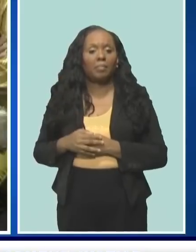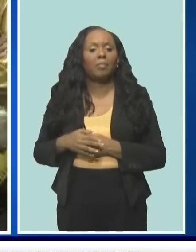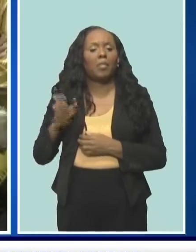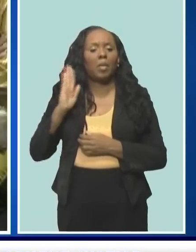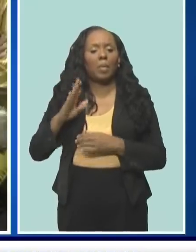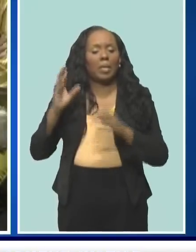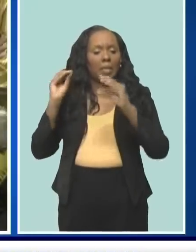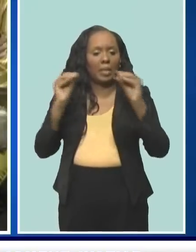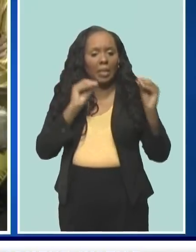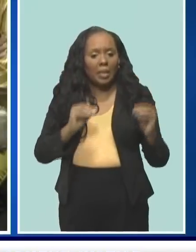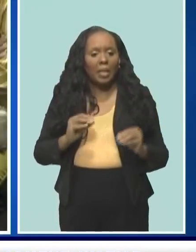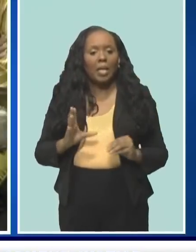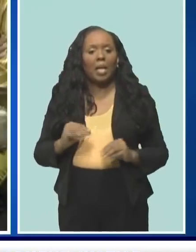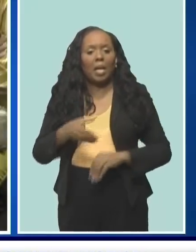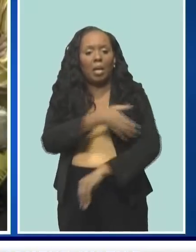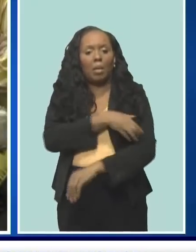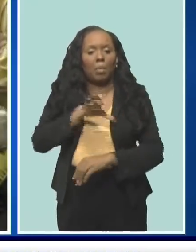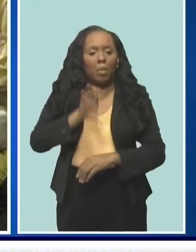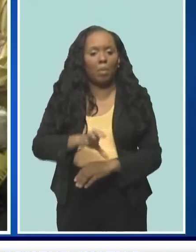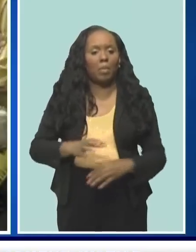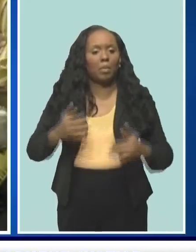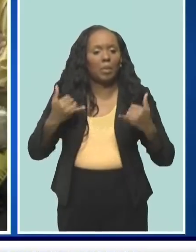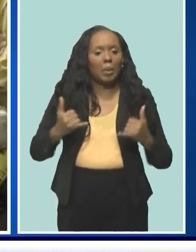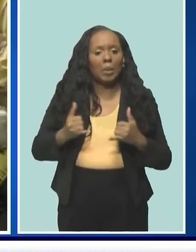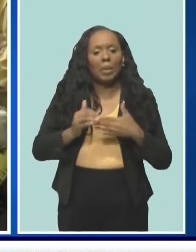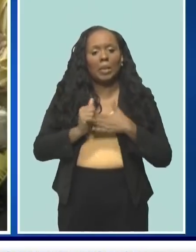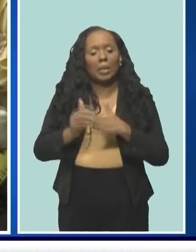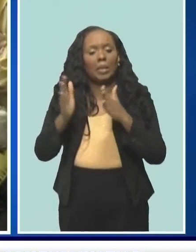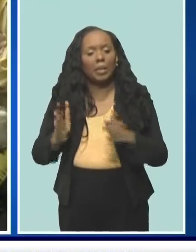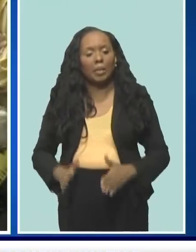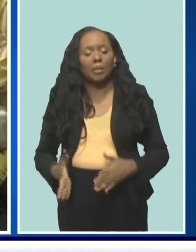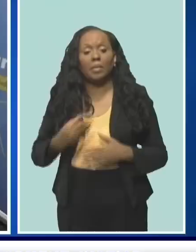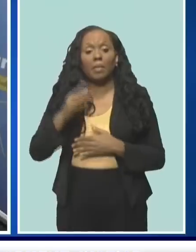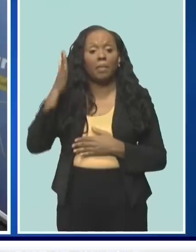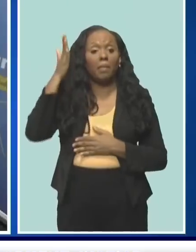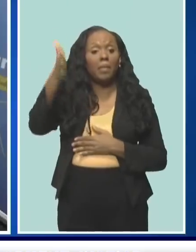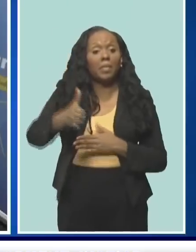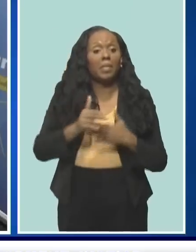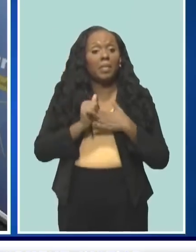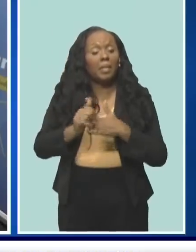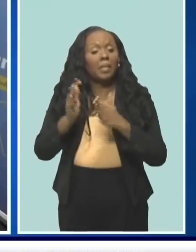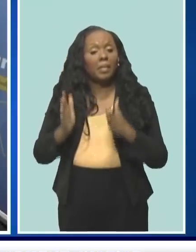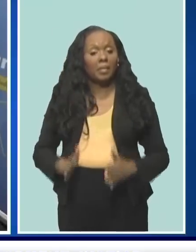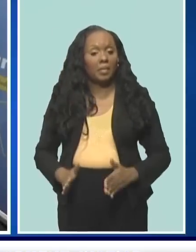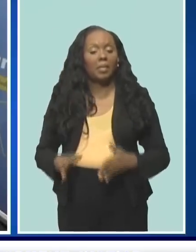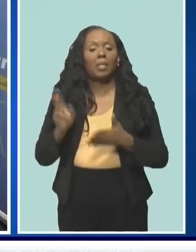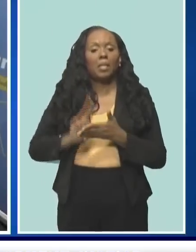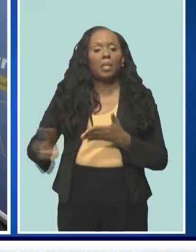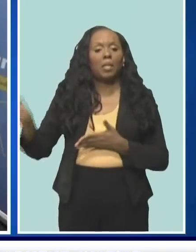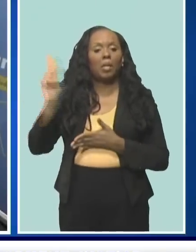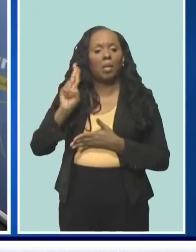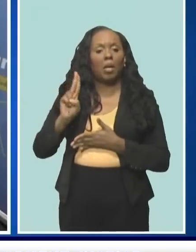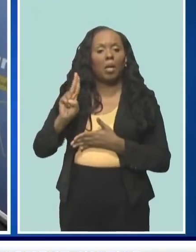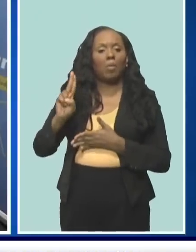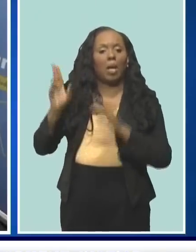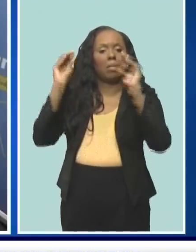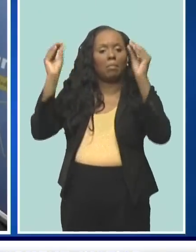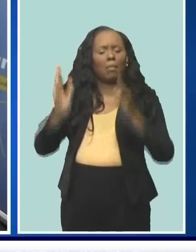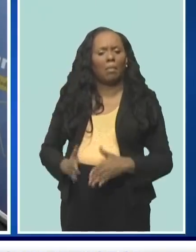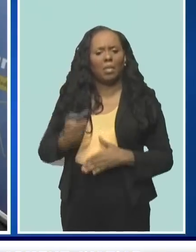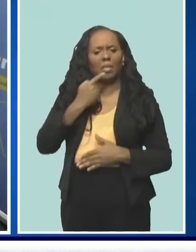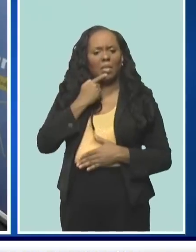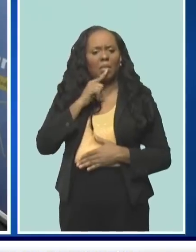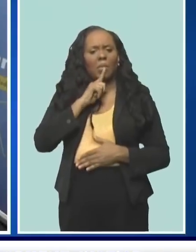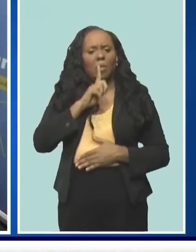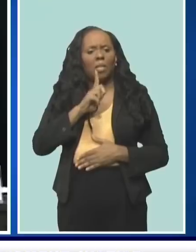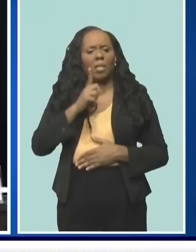educate and empower current and future activists and leaders. UWI Vice-Chancellor Professor Sir Hilary Beckles says it is also